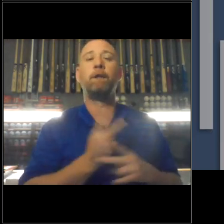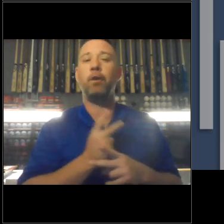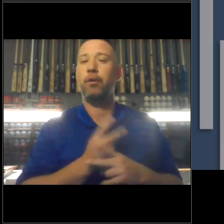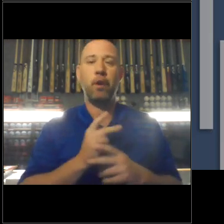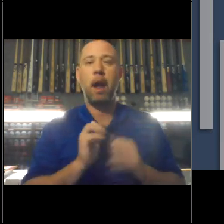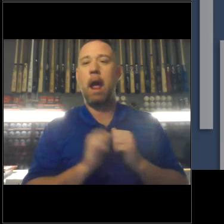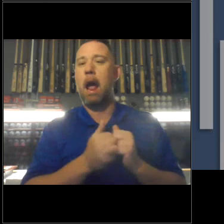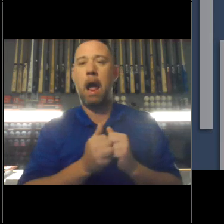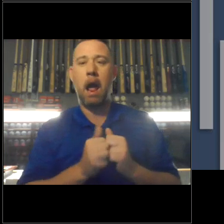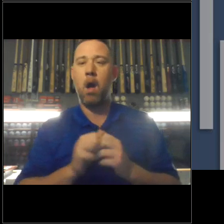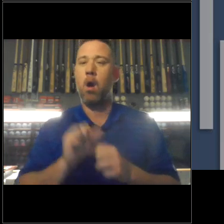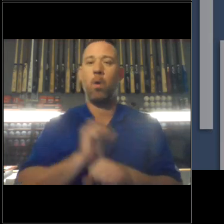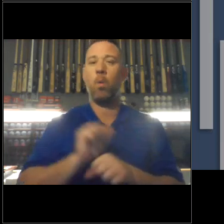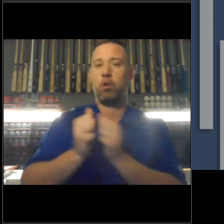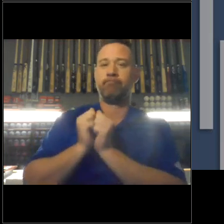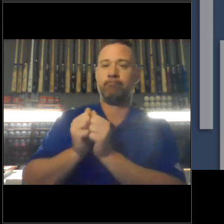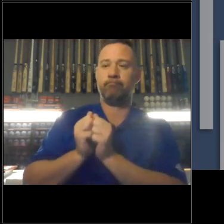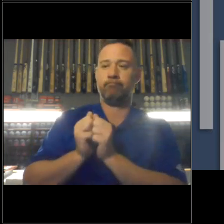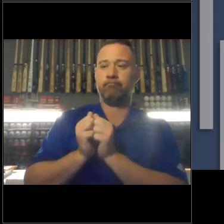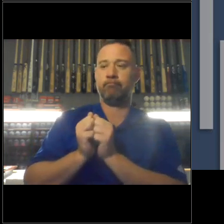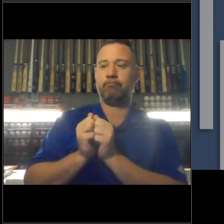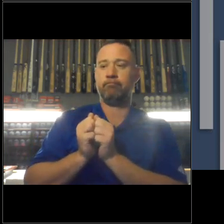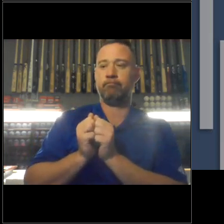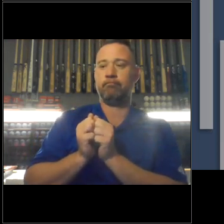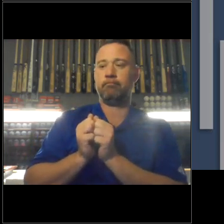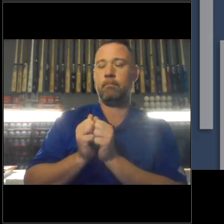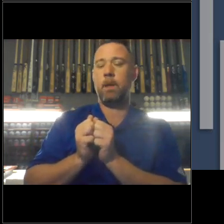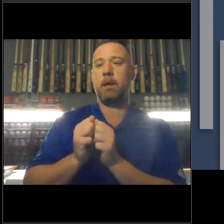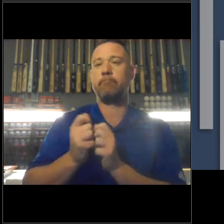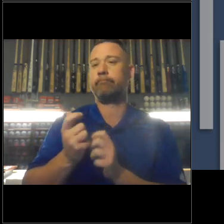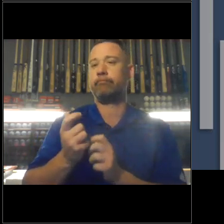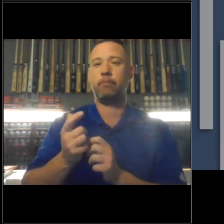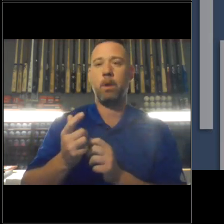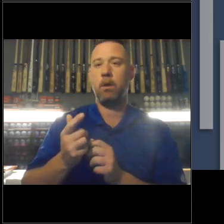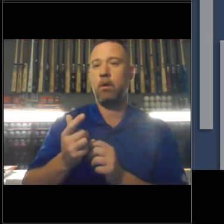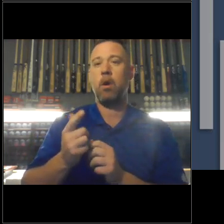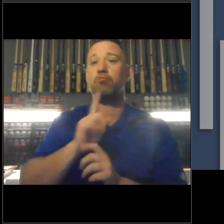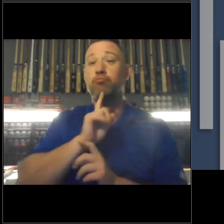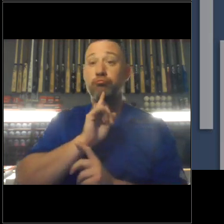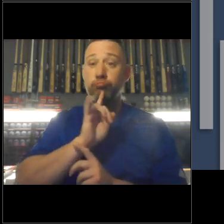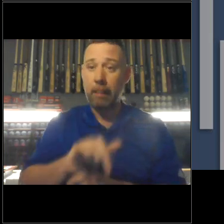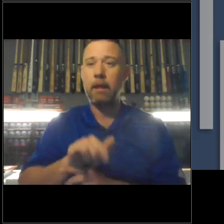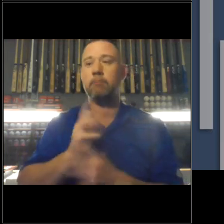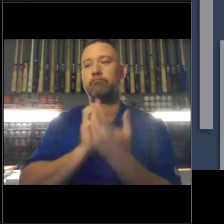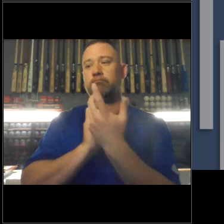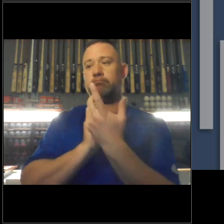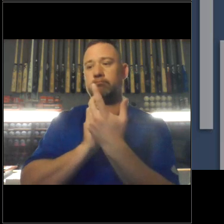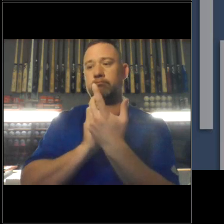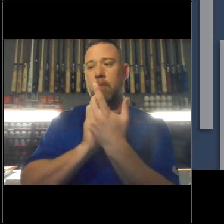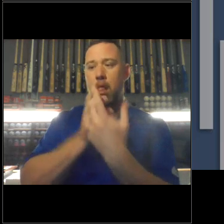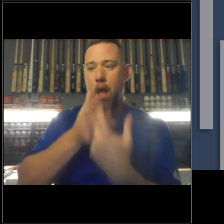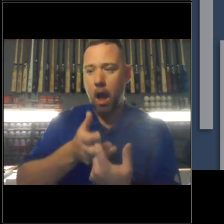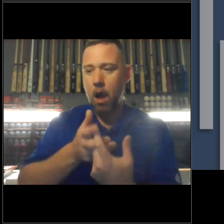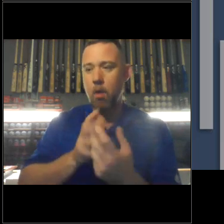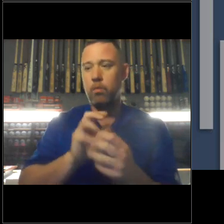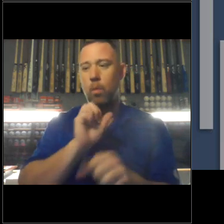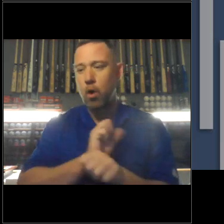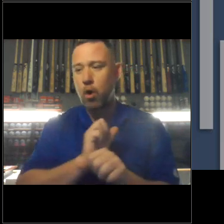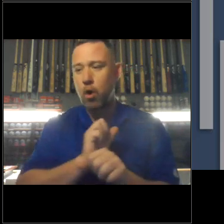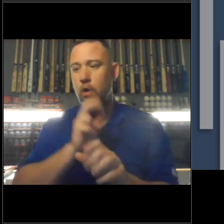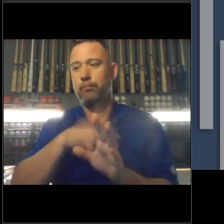we can start working with them, and in an effort to really align all of the work and projects and